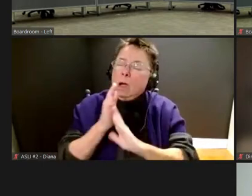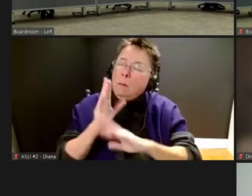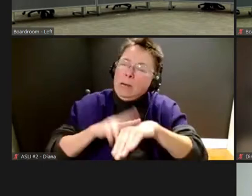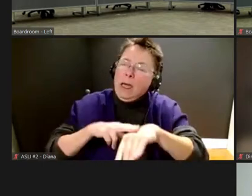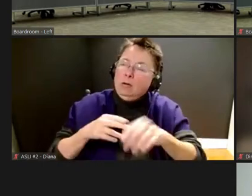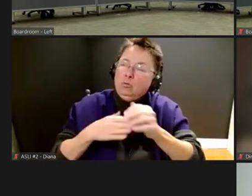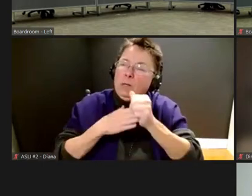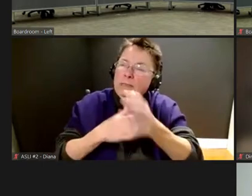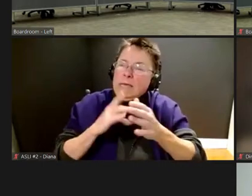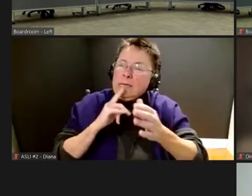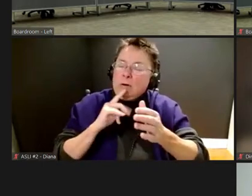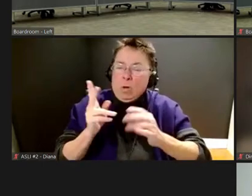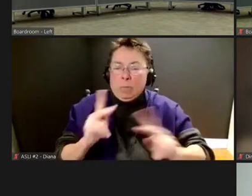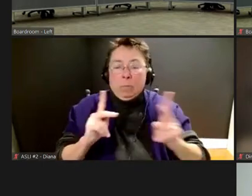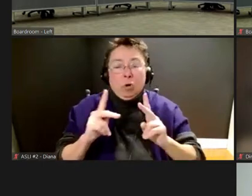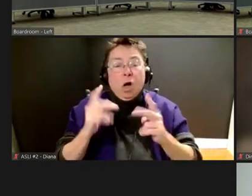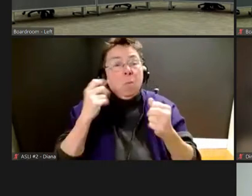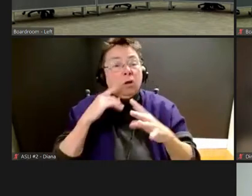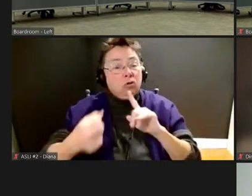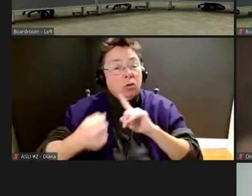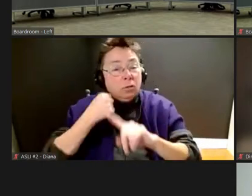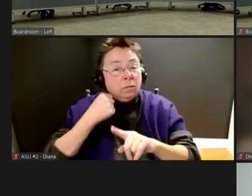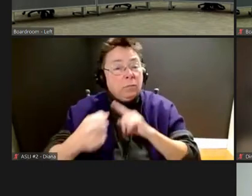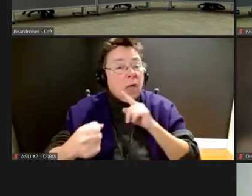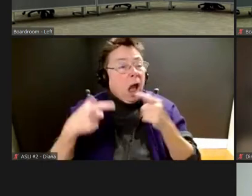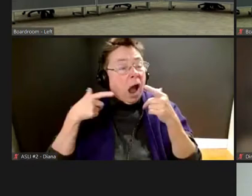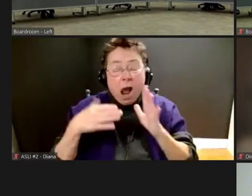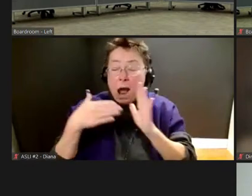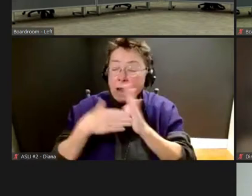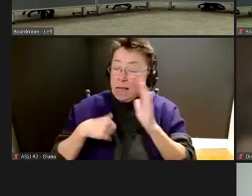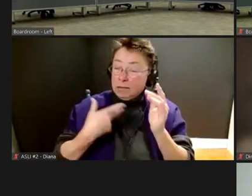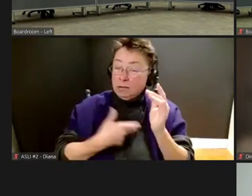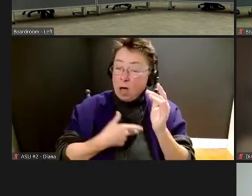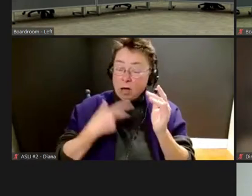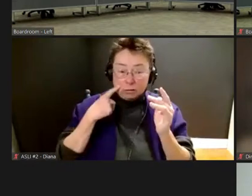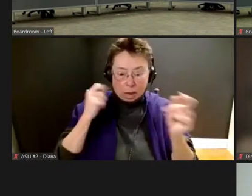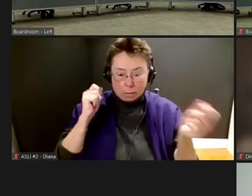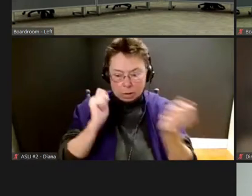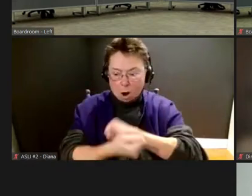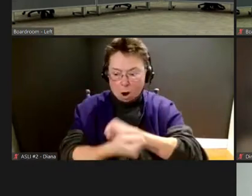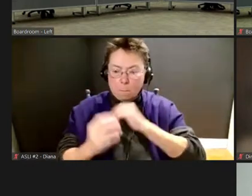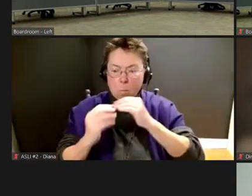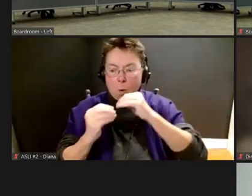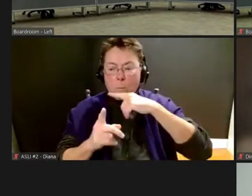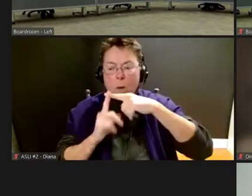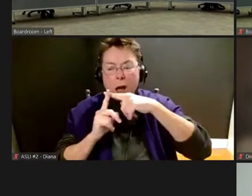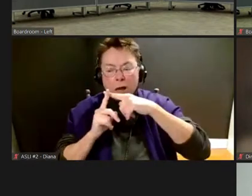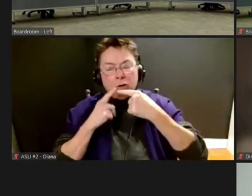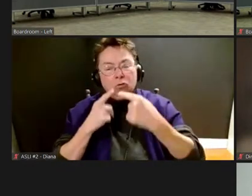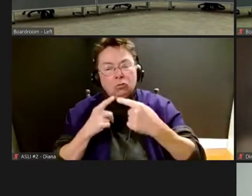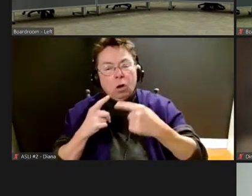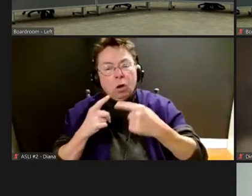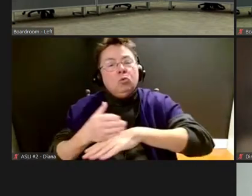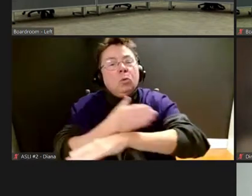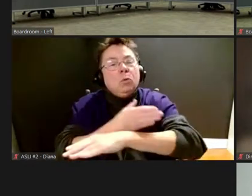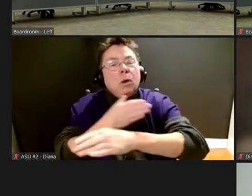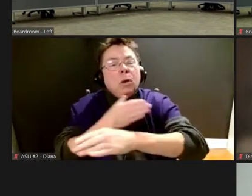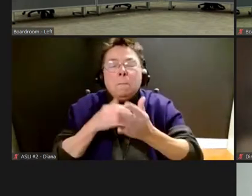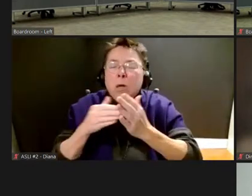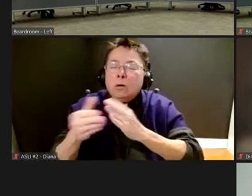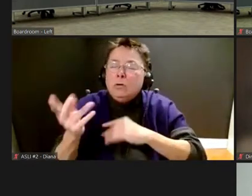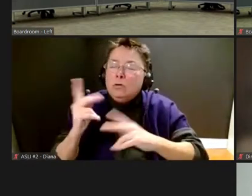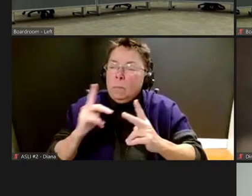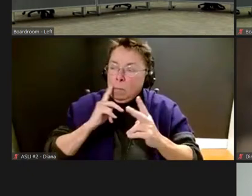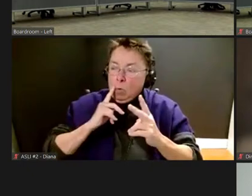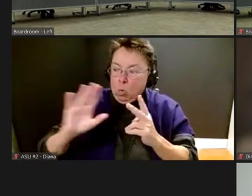population. Much of the violence currently directed against us can thus be turned into positive struggle to improve millions of working people's and students'